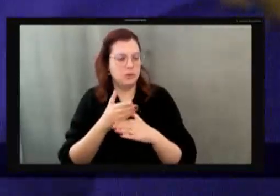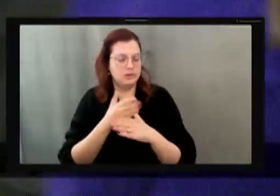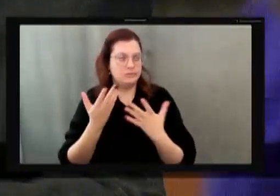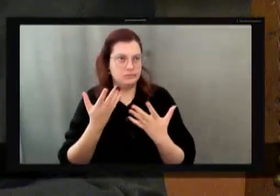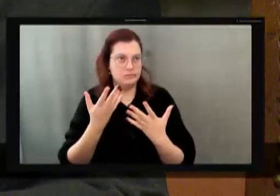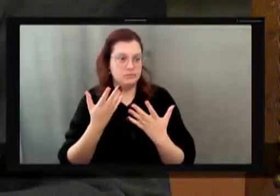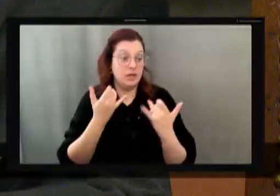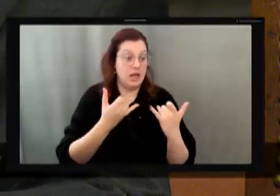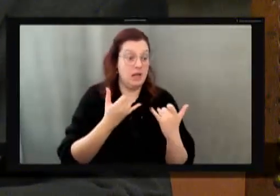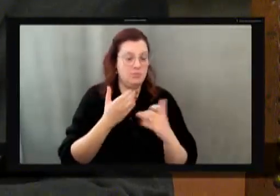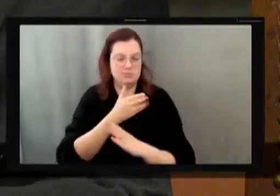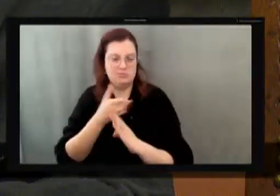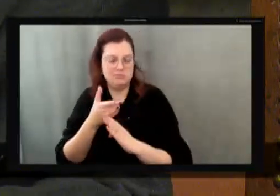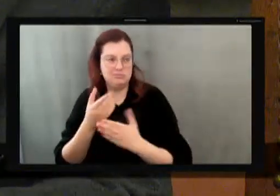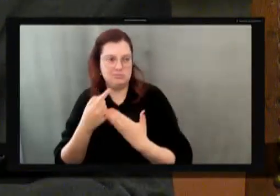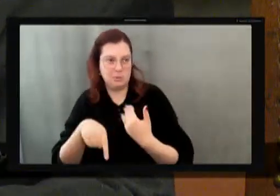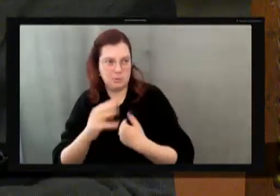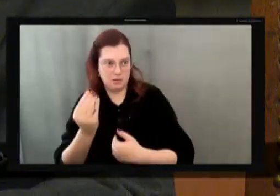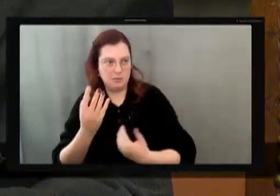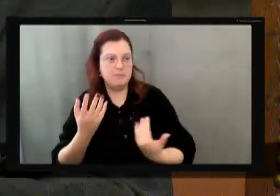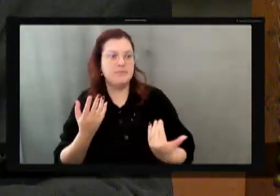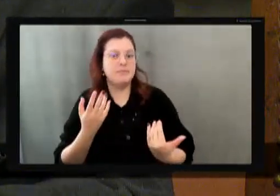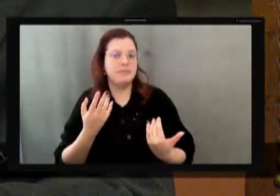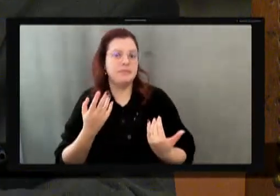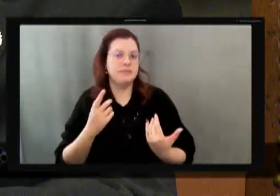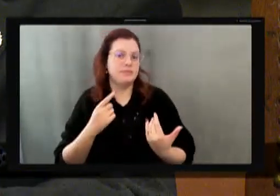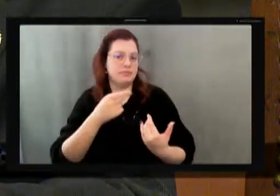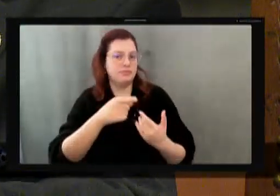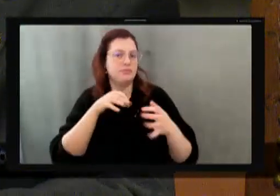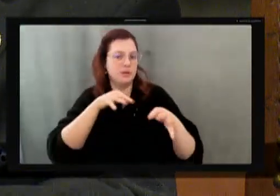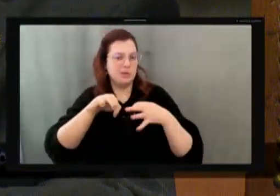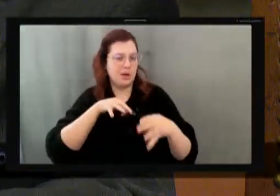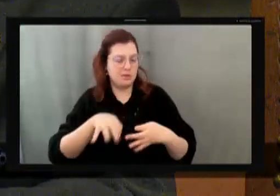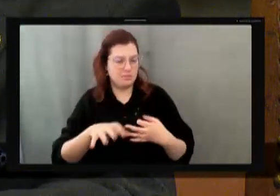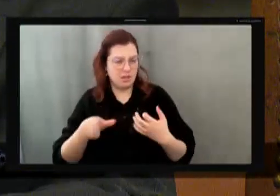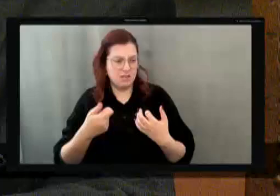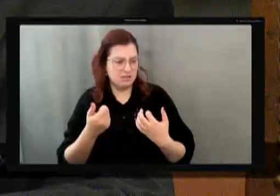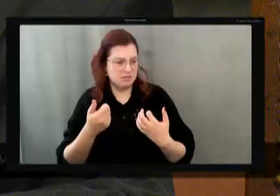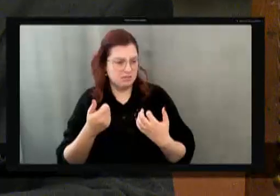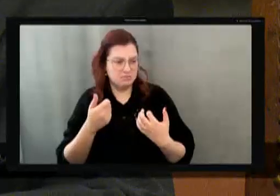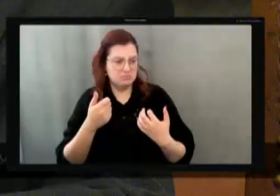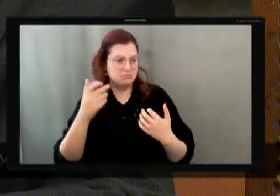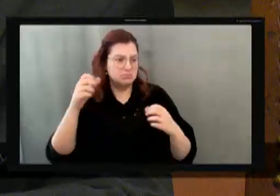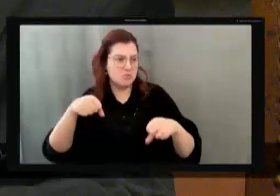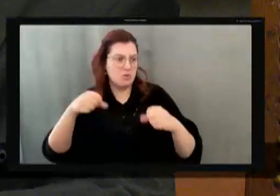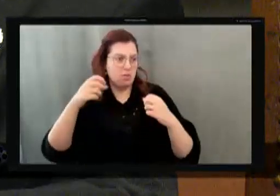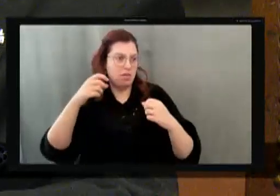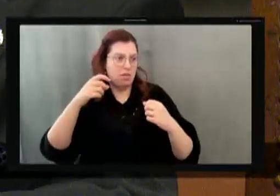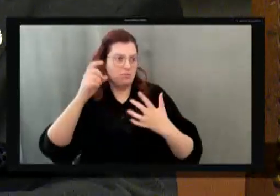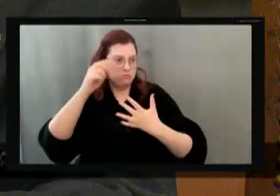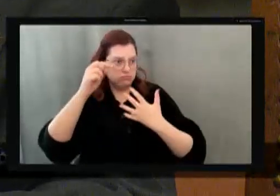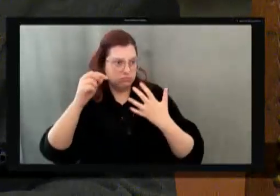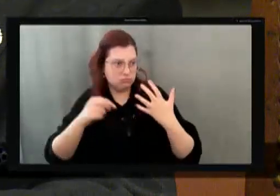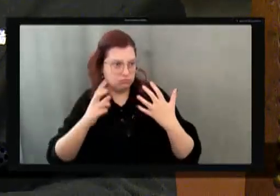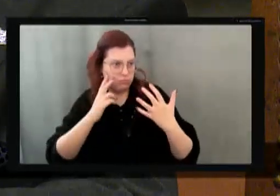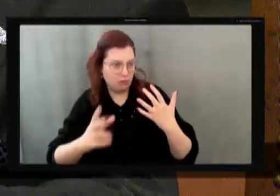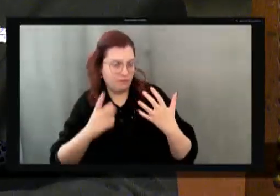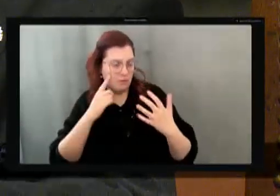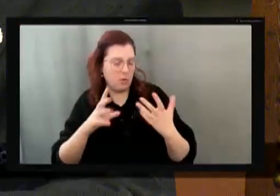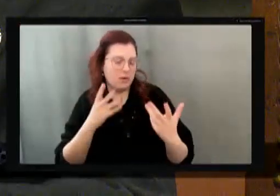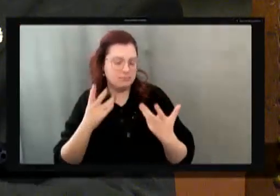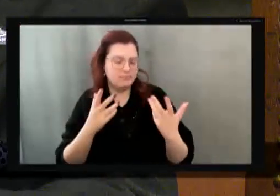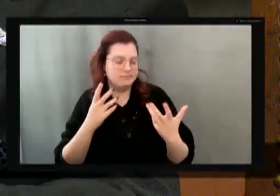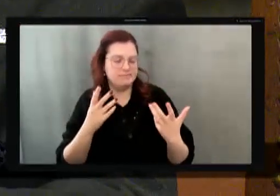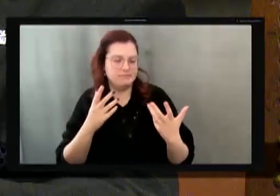Now on Monday, and besides what you described, like what other potential criteria do you look at when you're